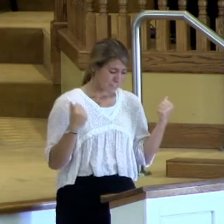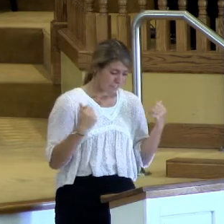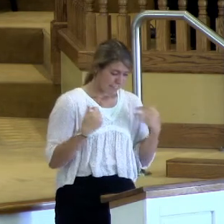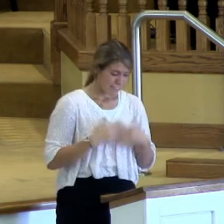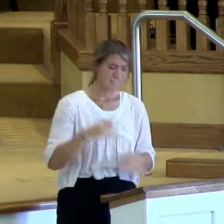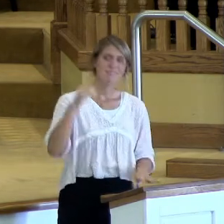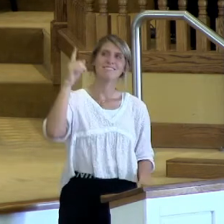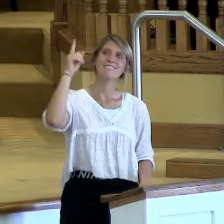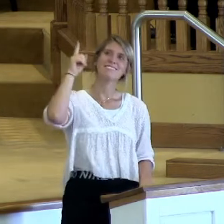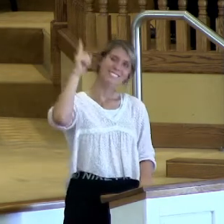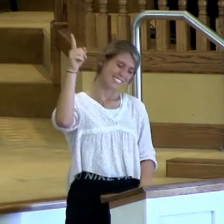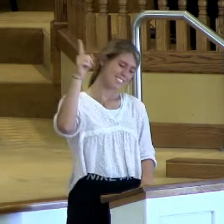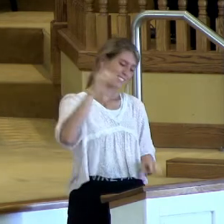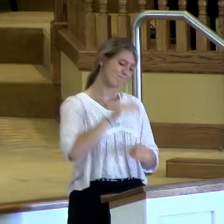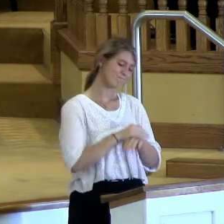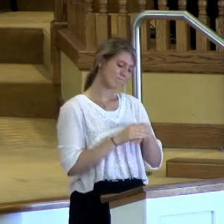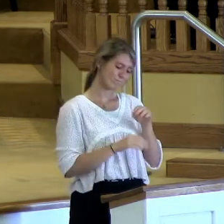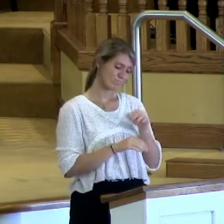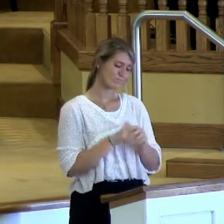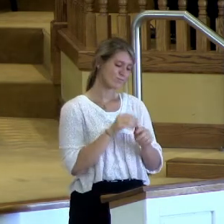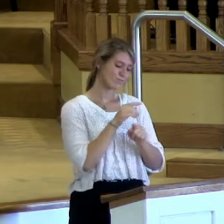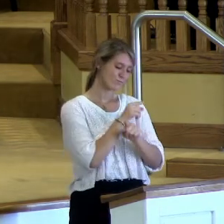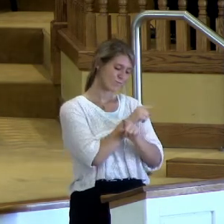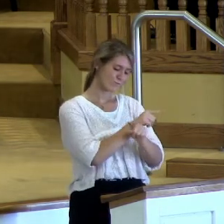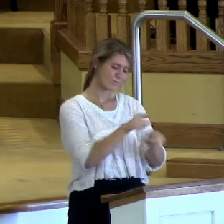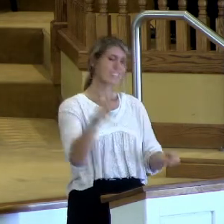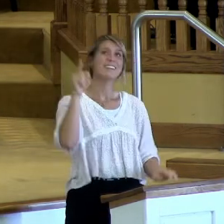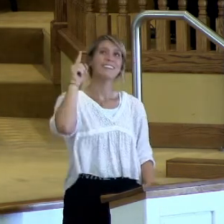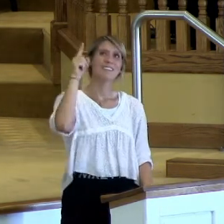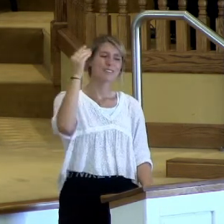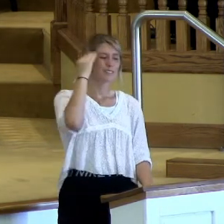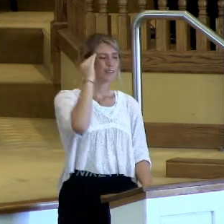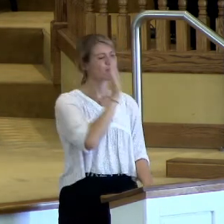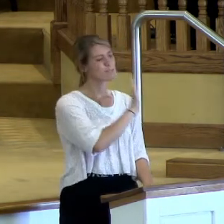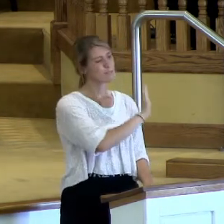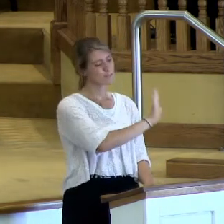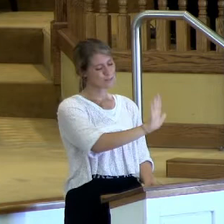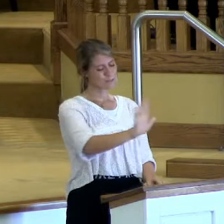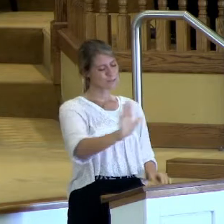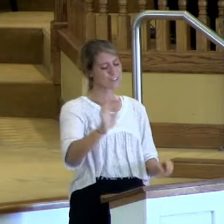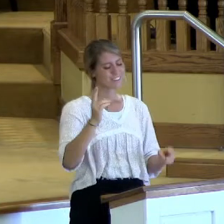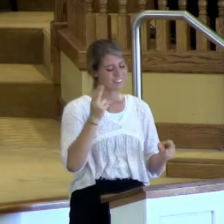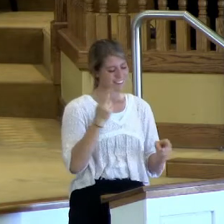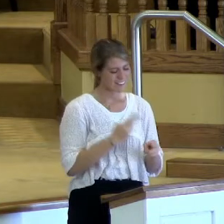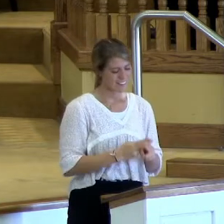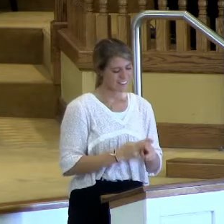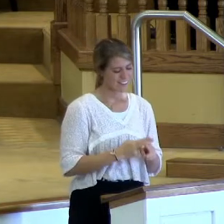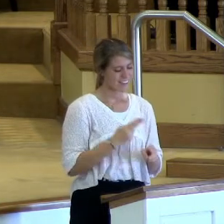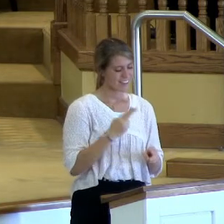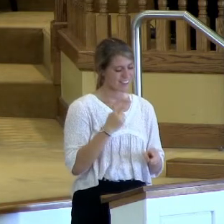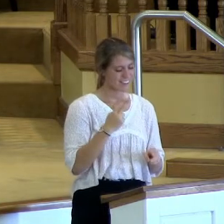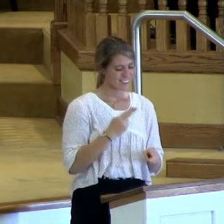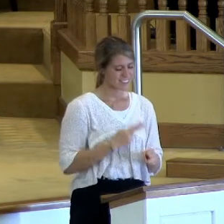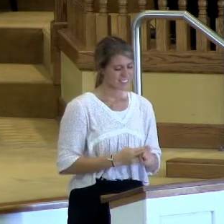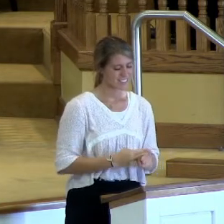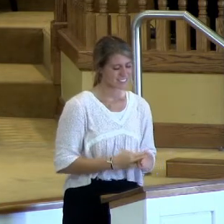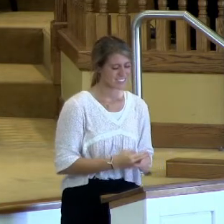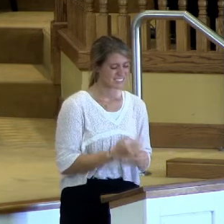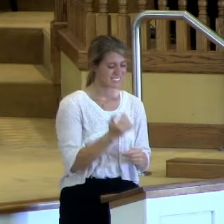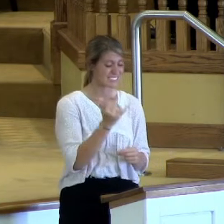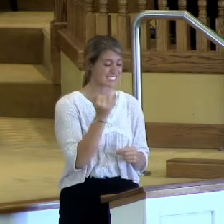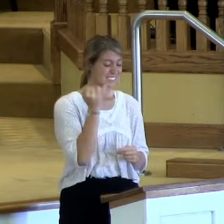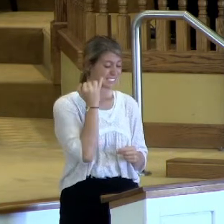alone, afraid, He'll comfort you, He knows your